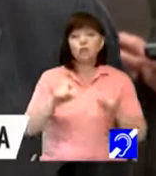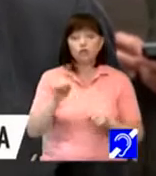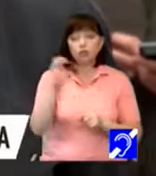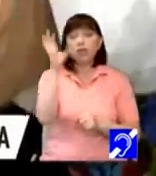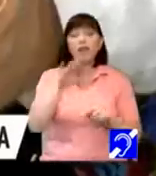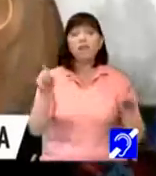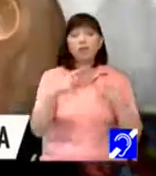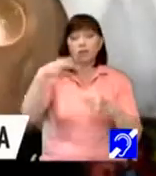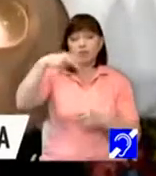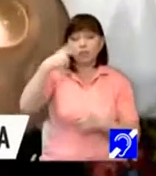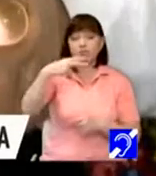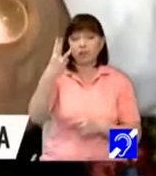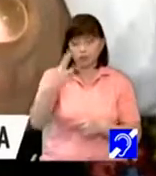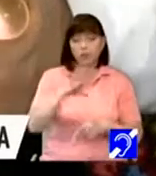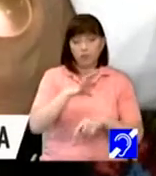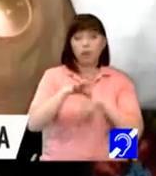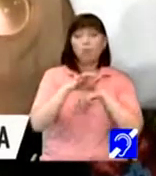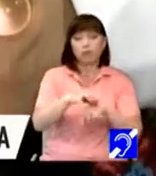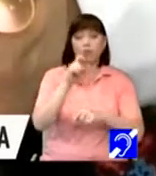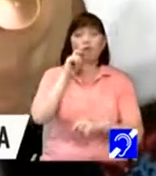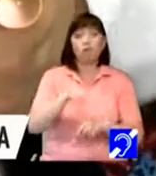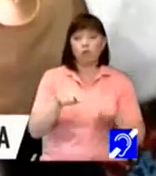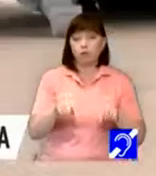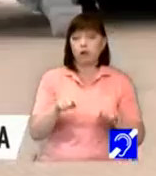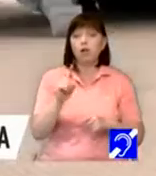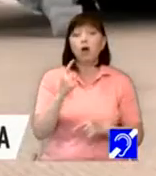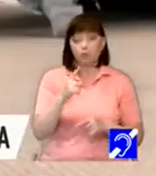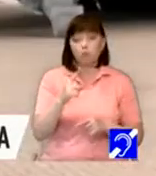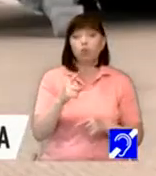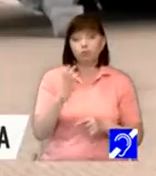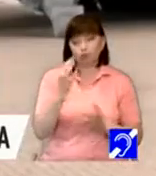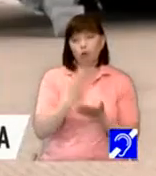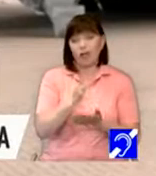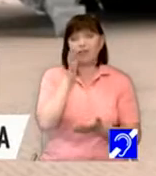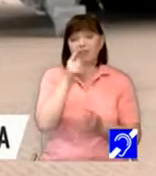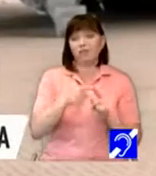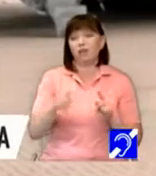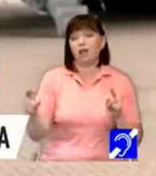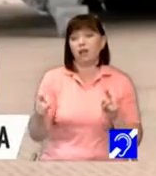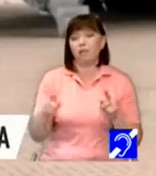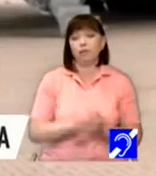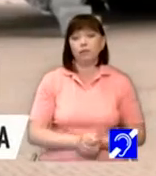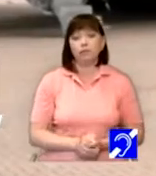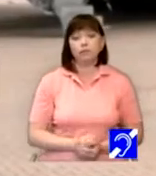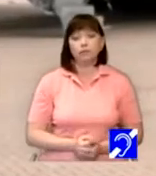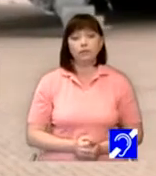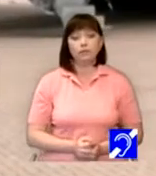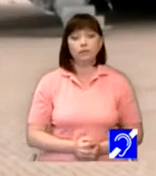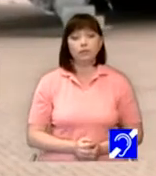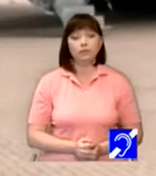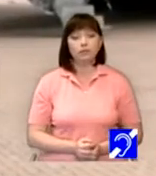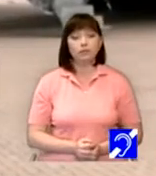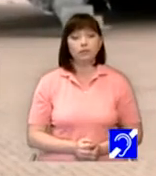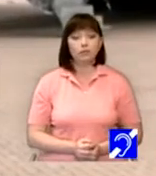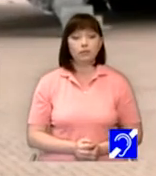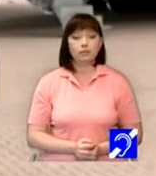Eurovision 2023 să aibă loc în Ucraina, întrucât mai este suficient timp. But the fact is, they won, and they deserve